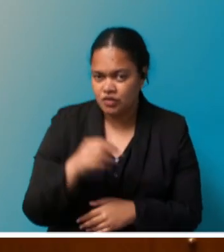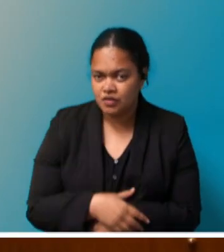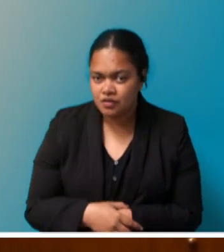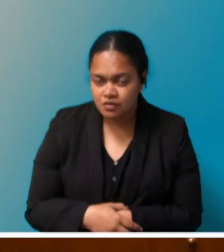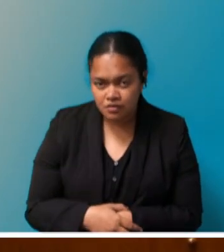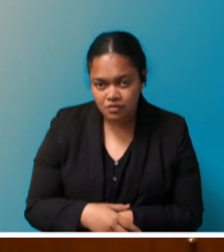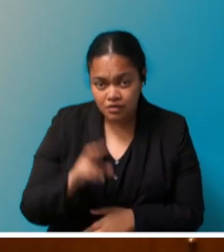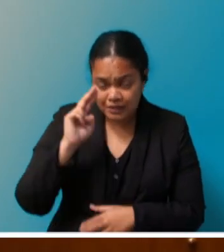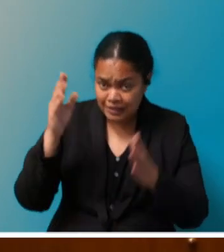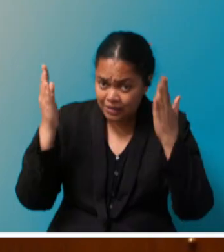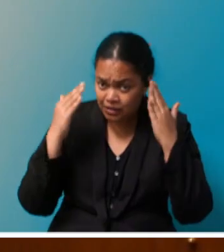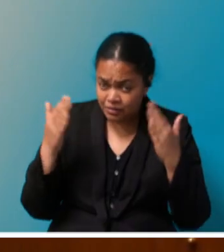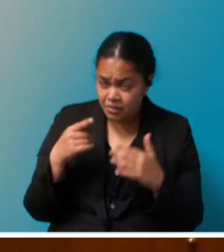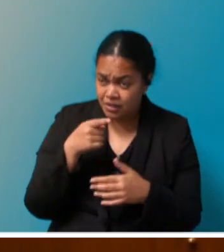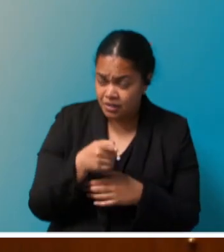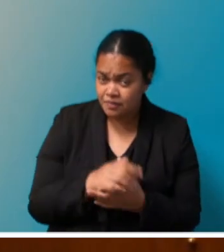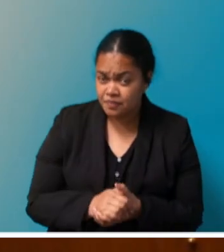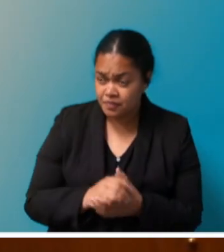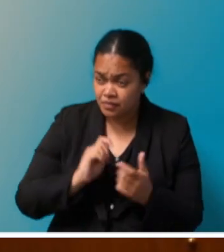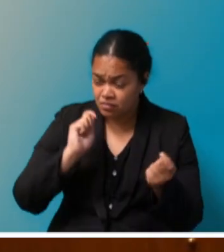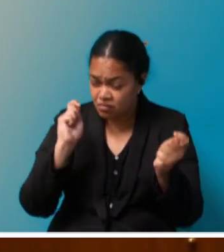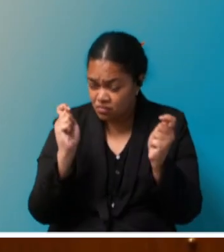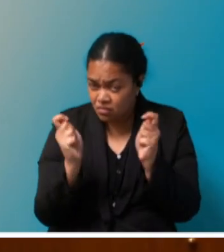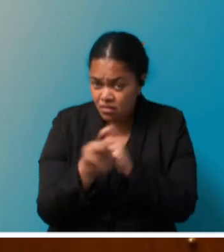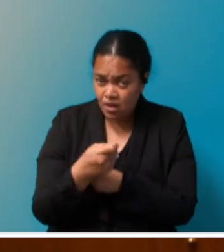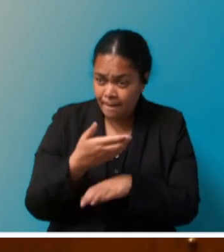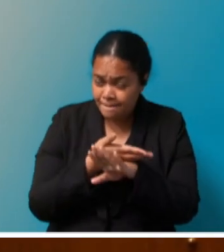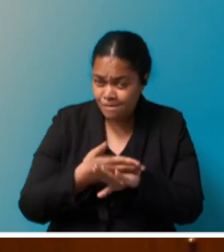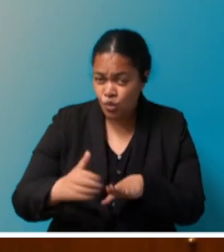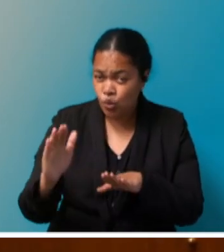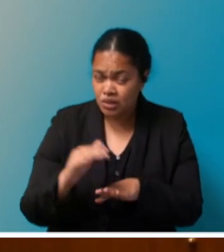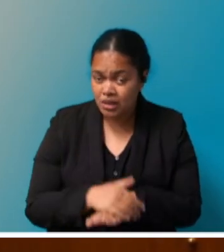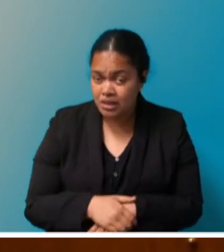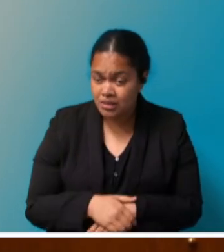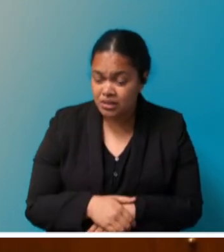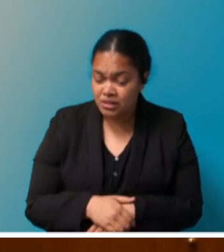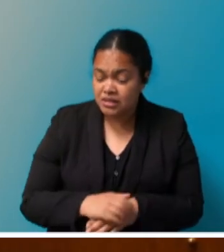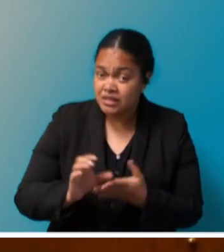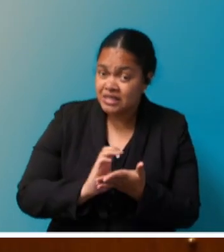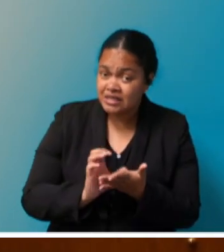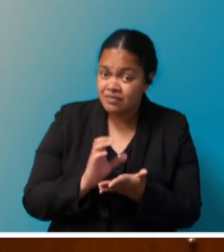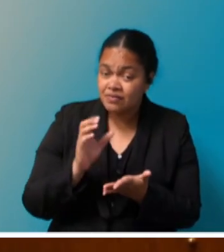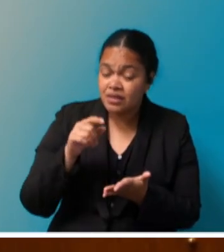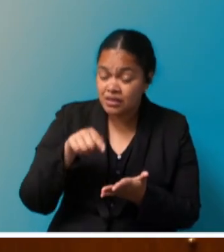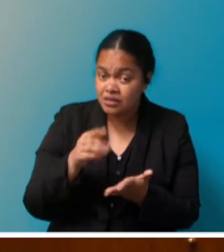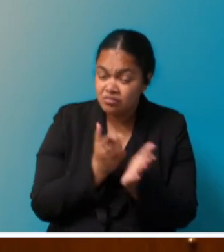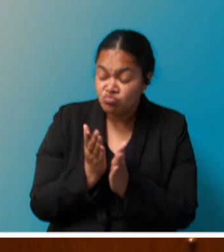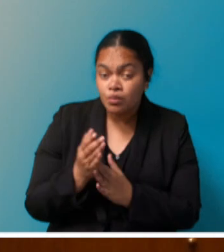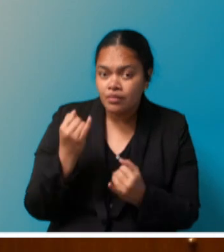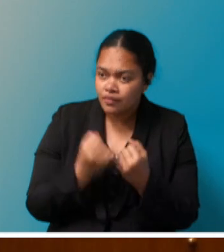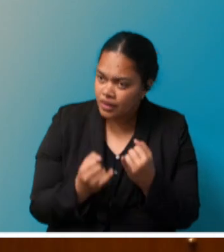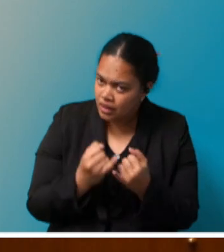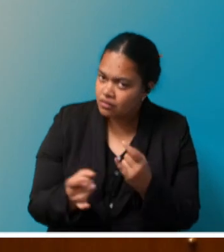Mr. Speaker, sir, to effectively transform and modernize the civil service, it is imperative that we implement policies